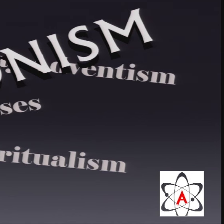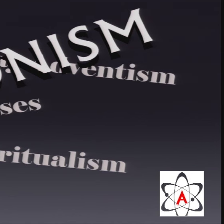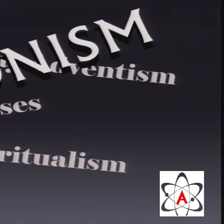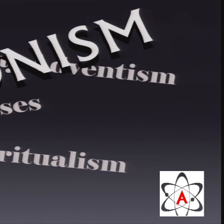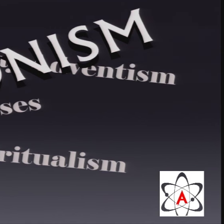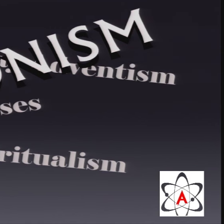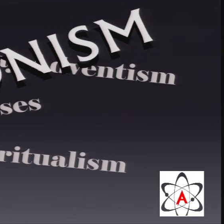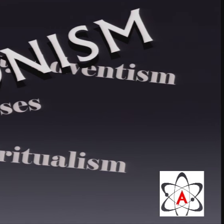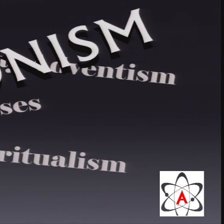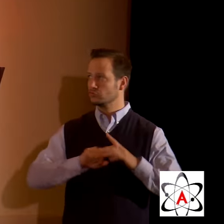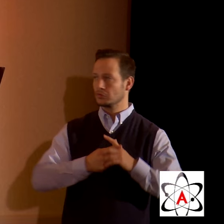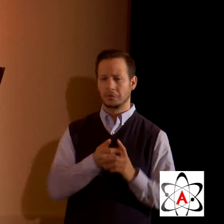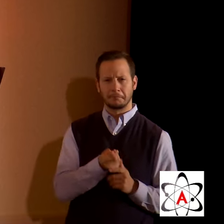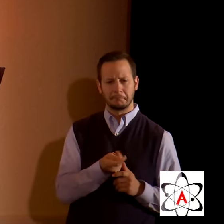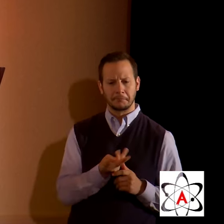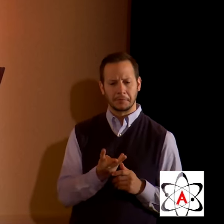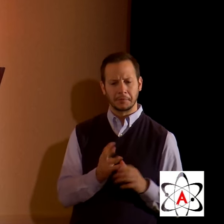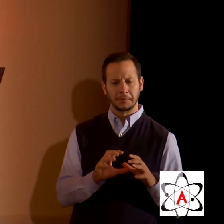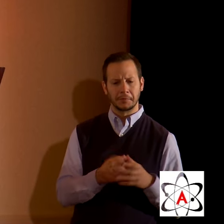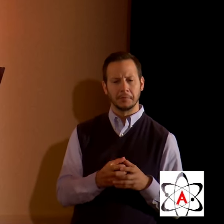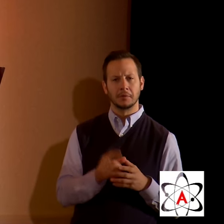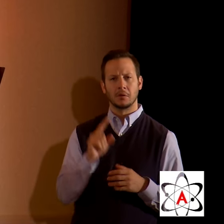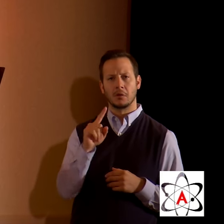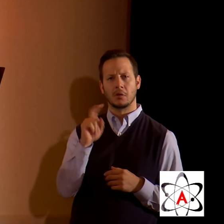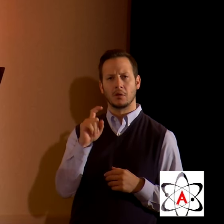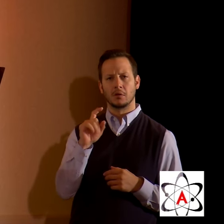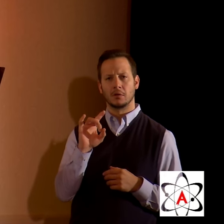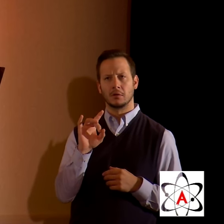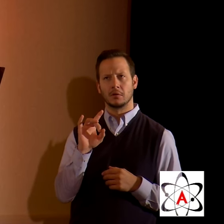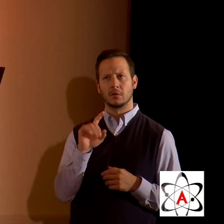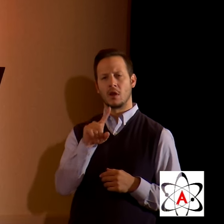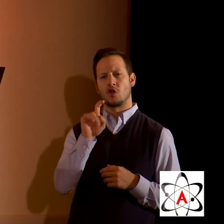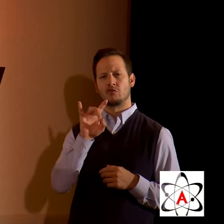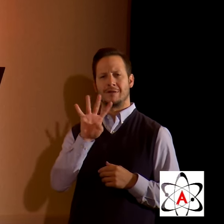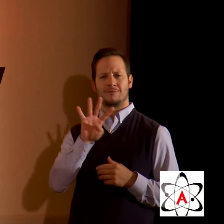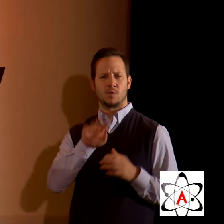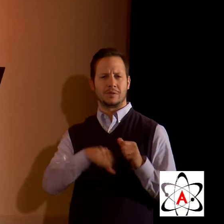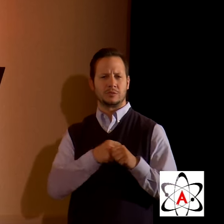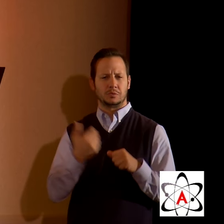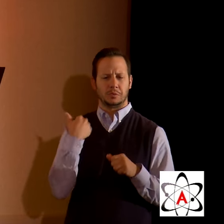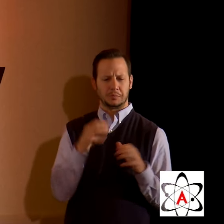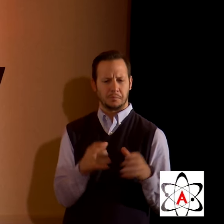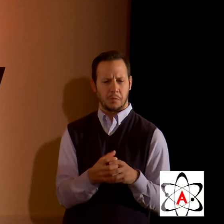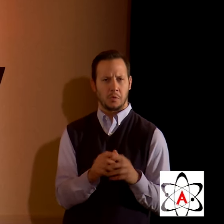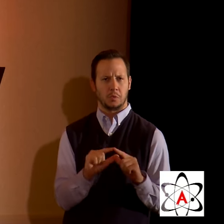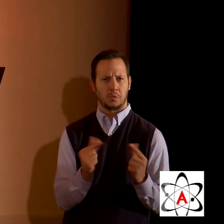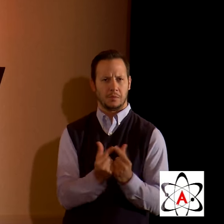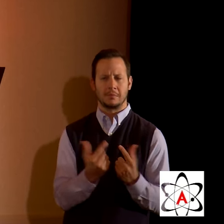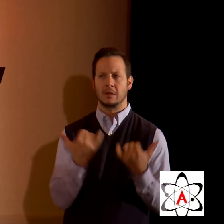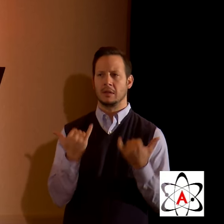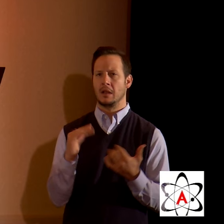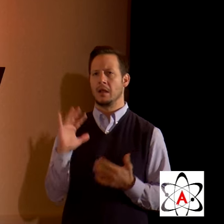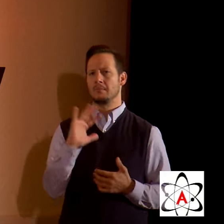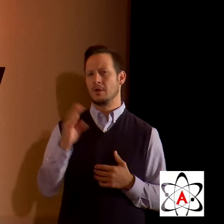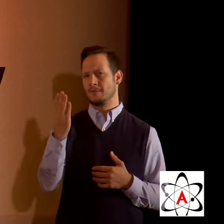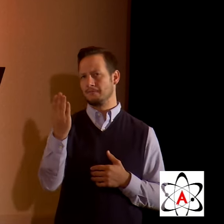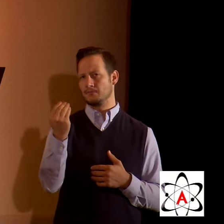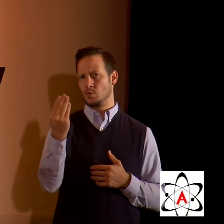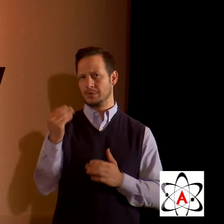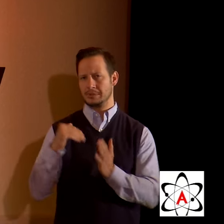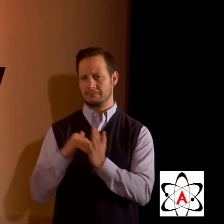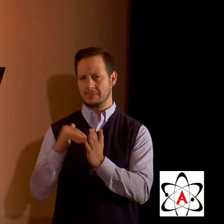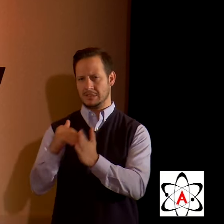from a handful of enthusiasts 184 years ago. There are now about 14